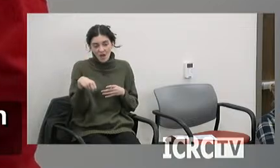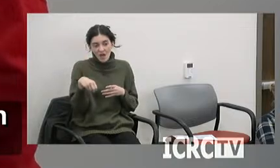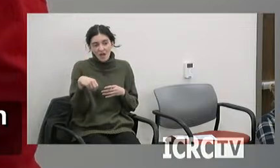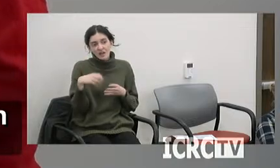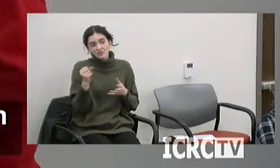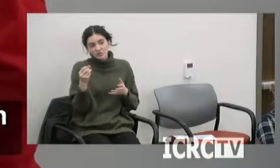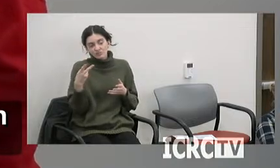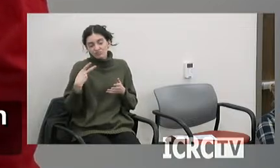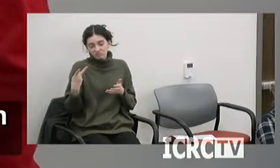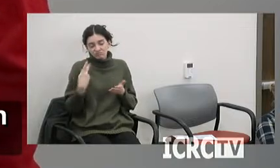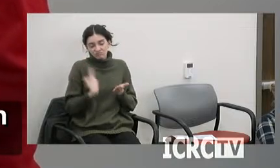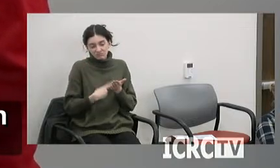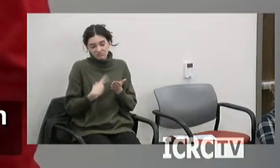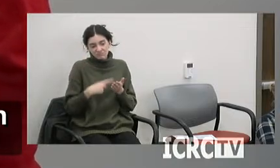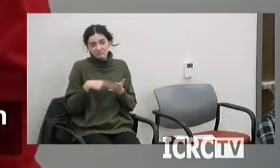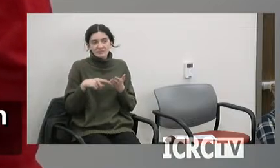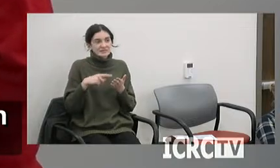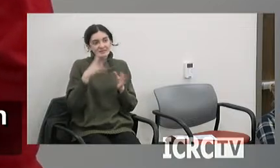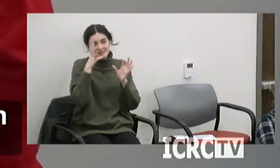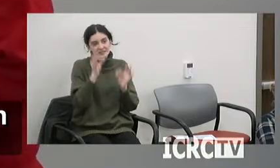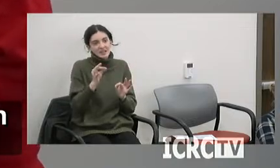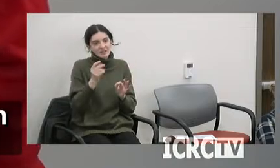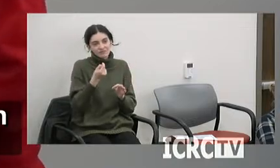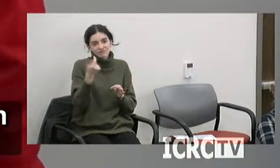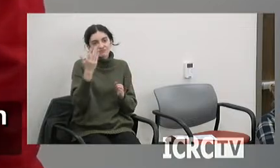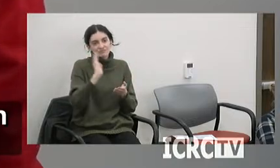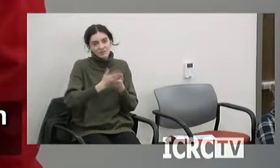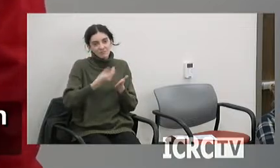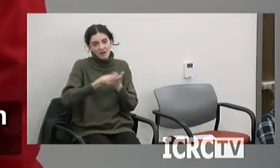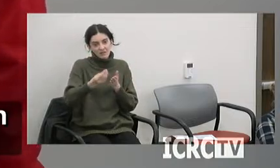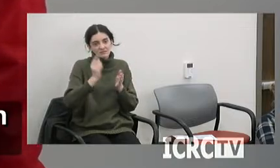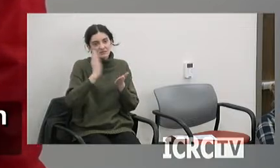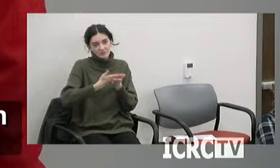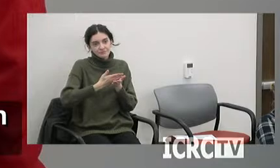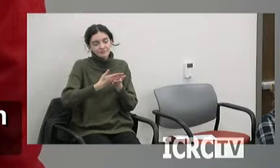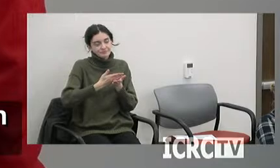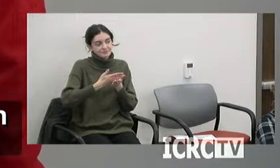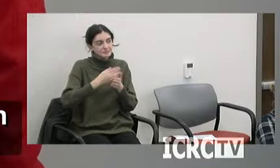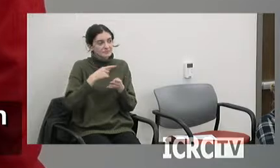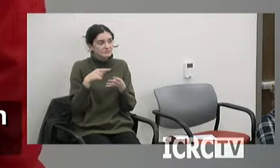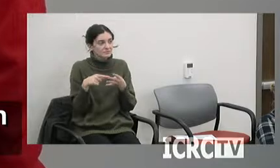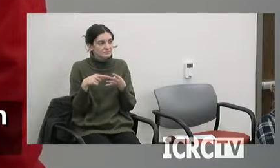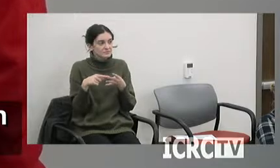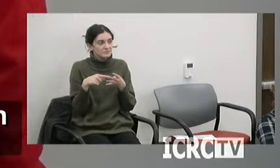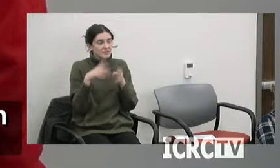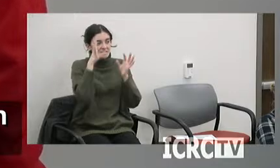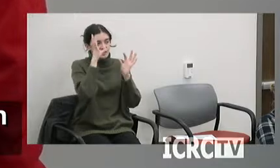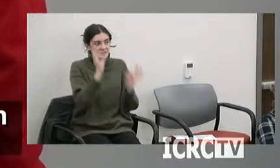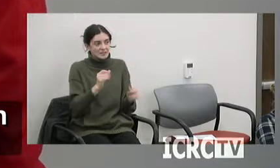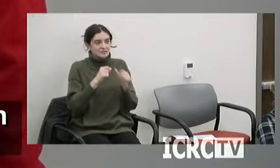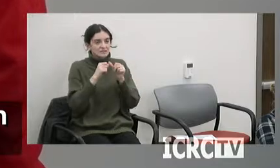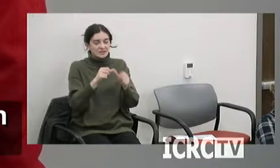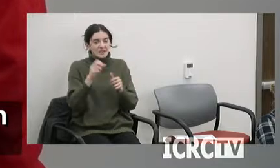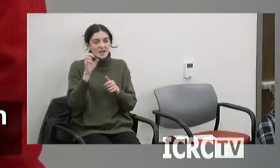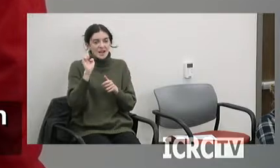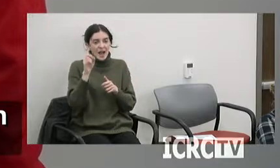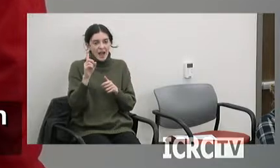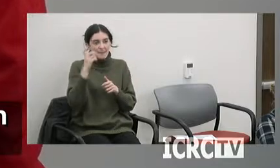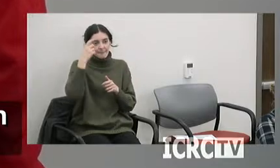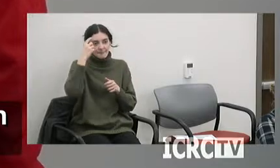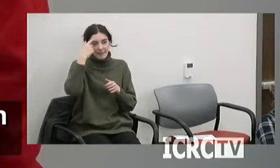made the difficult decision to get rid of it. And then we decided to keep Edpuzzle.